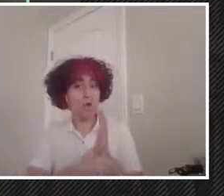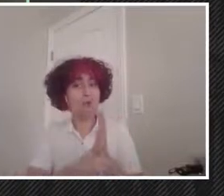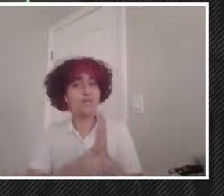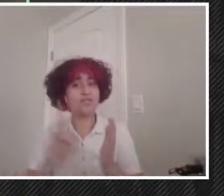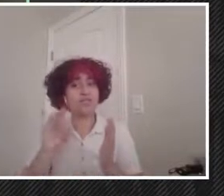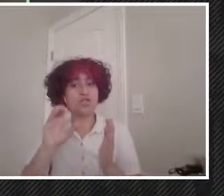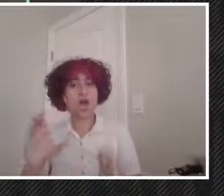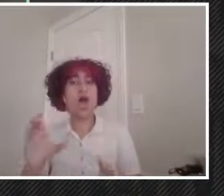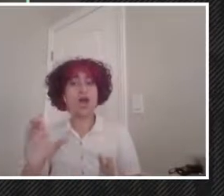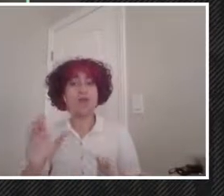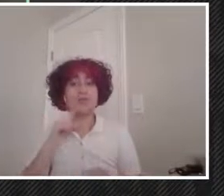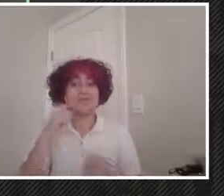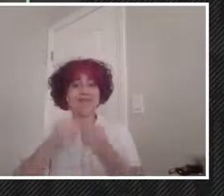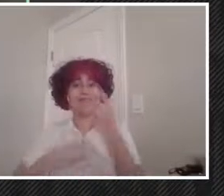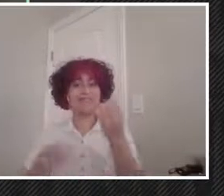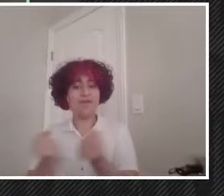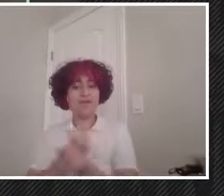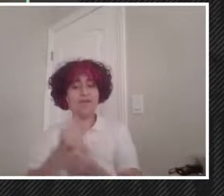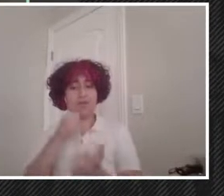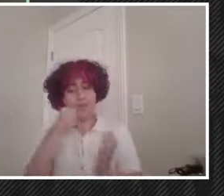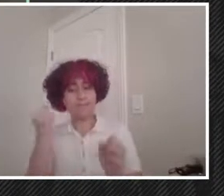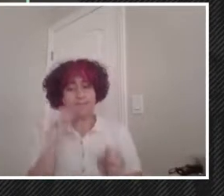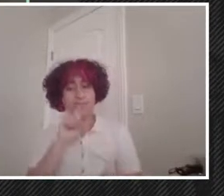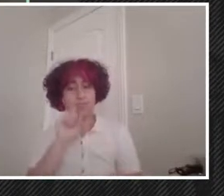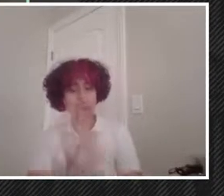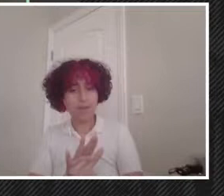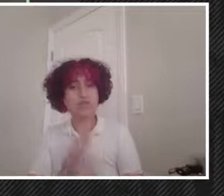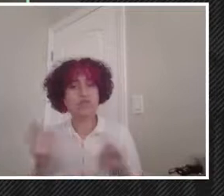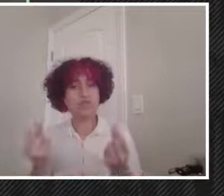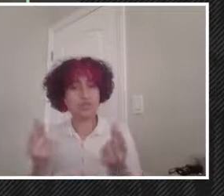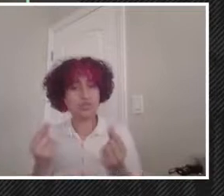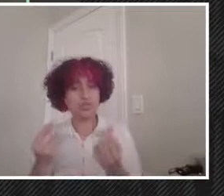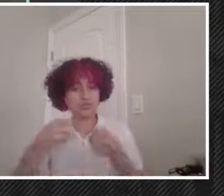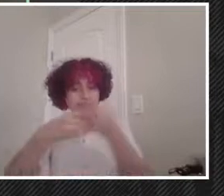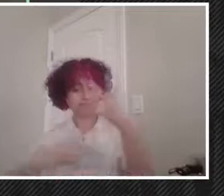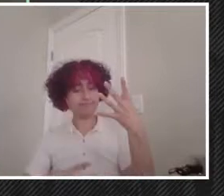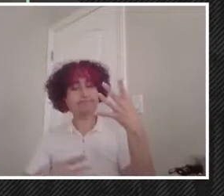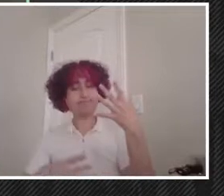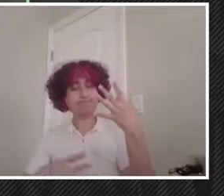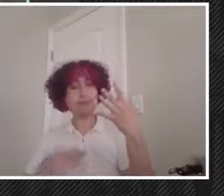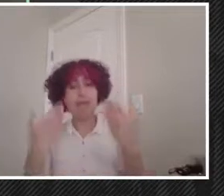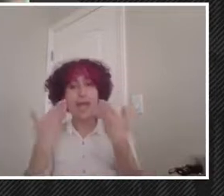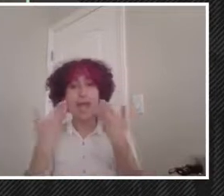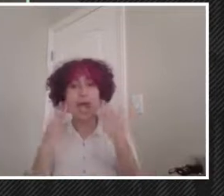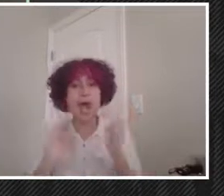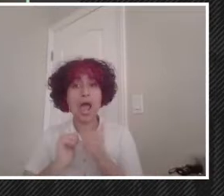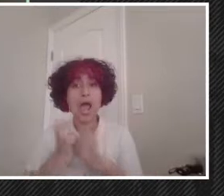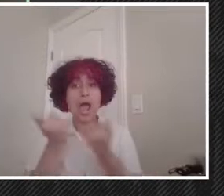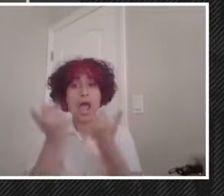everything that he promised to do during the election cycle. And so I don't know how many of you guys grew up with a Black mama or a